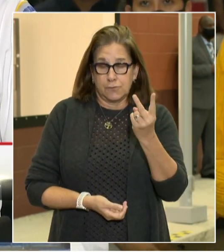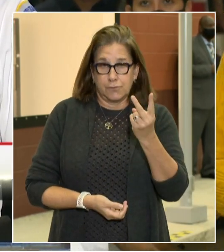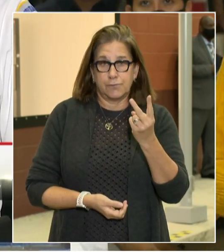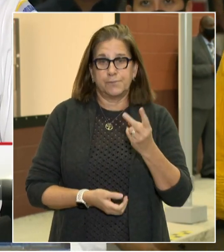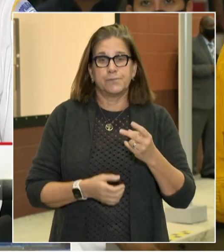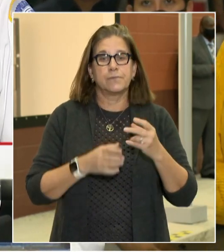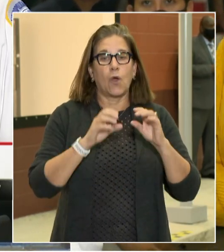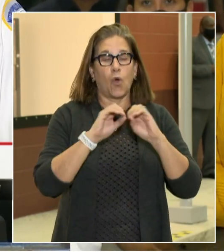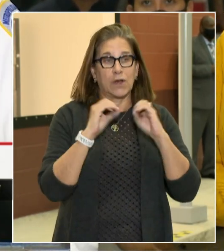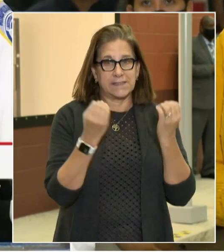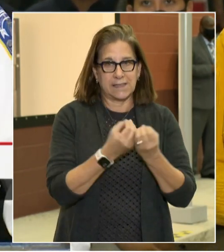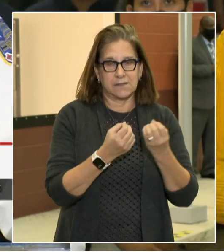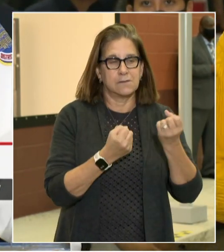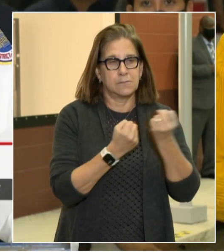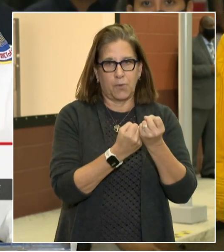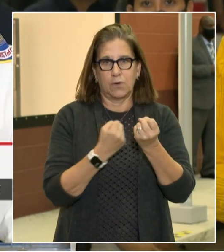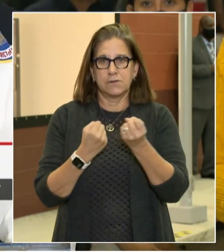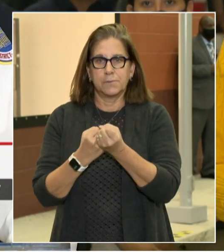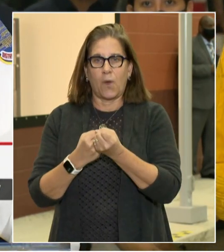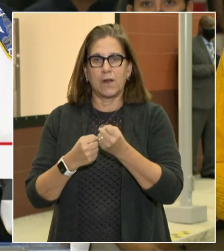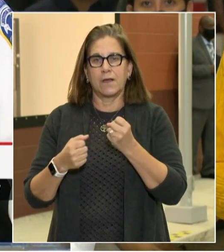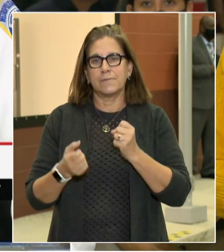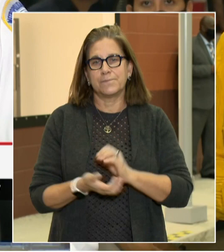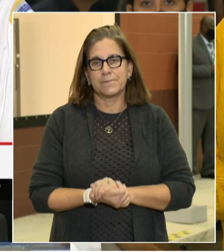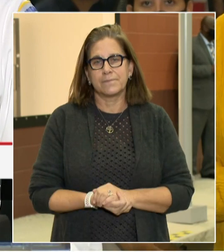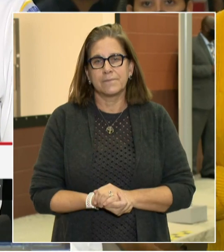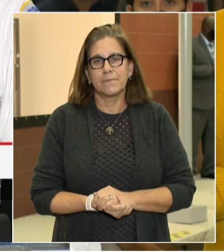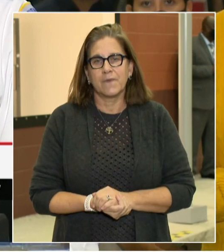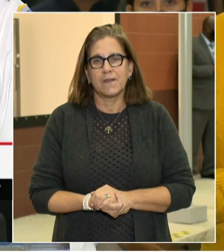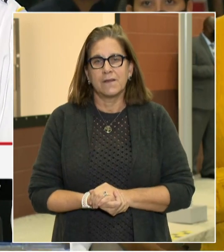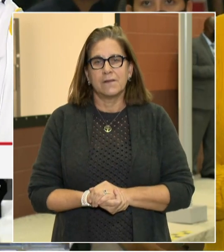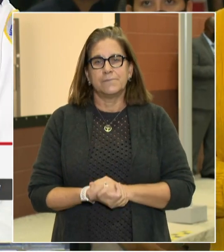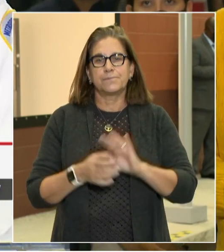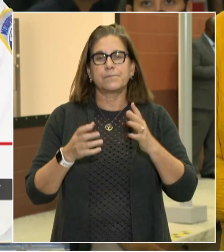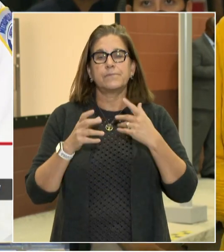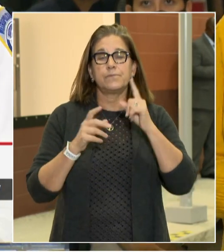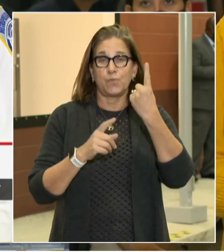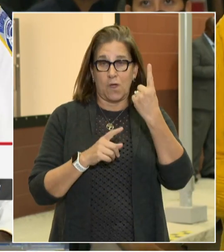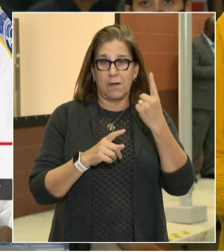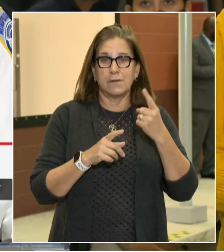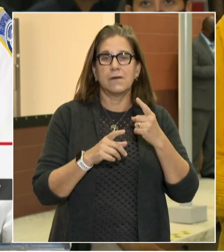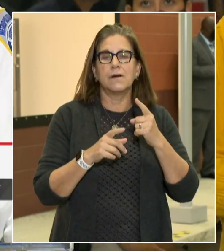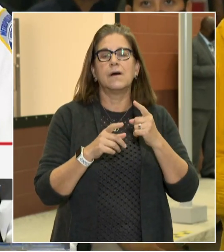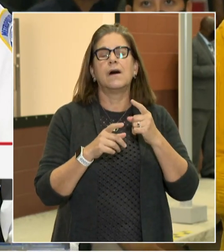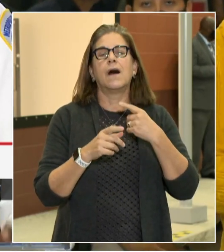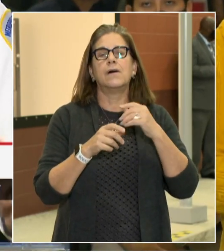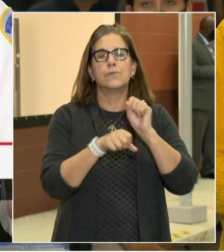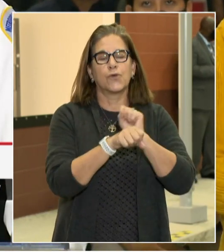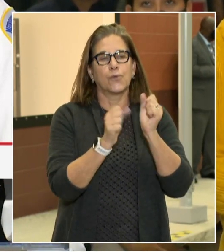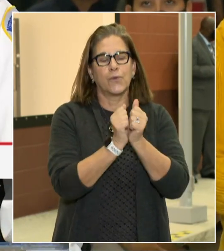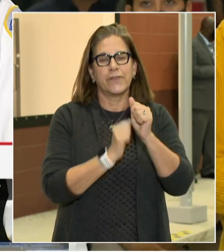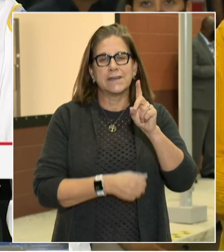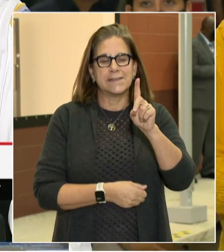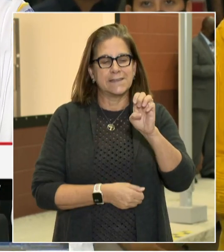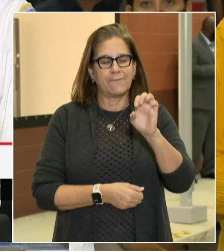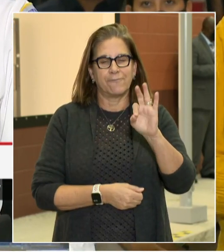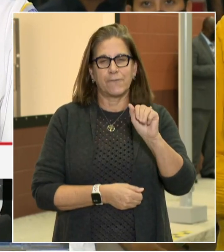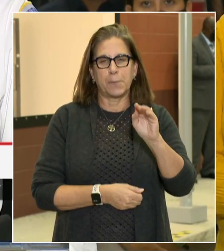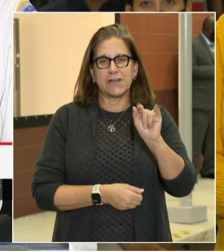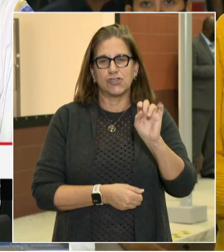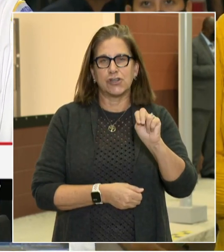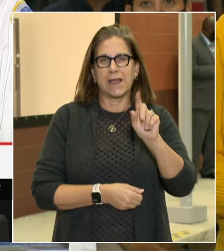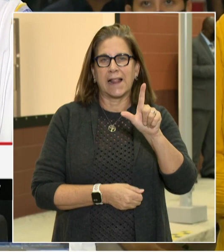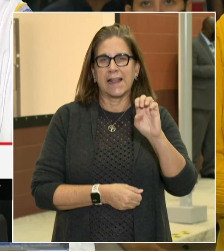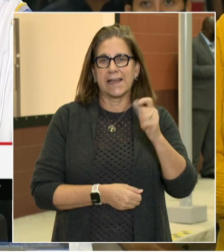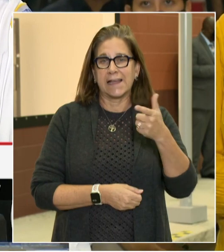United States Holocaust Museum Memorial, have had long-standing educational programming discussing active bystandership